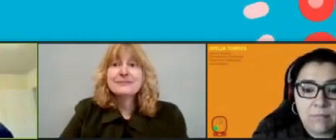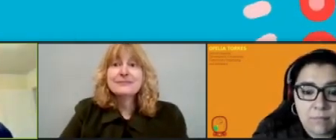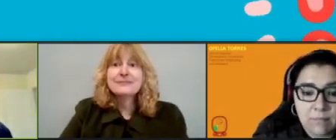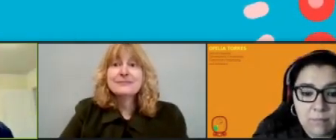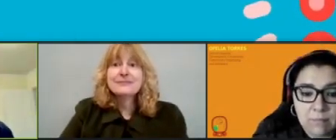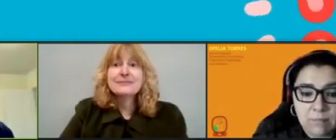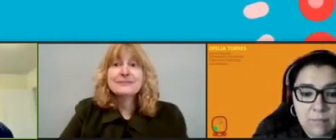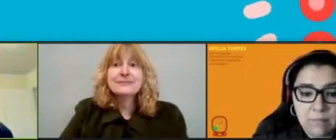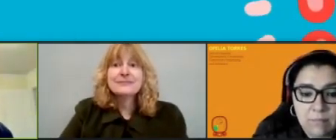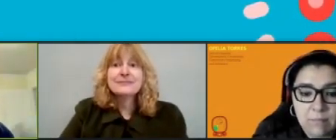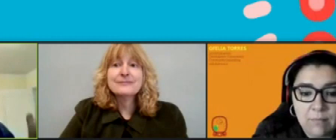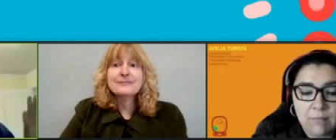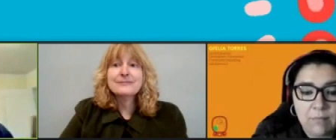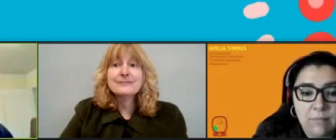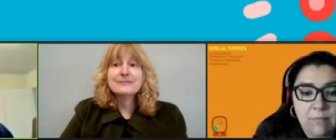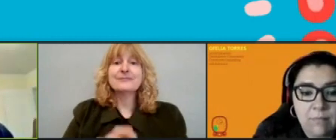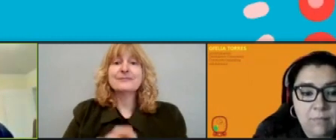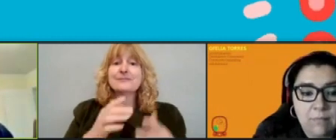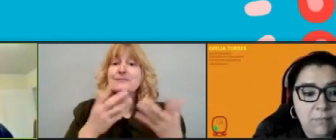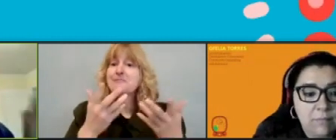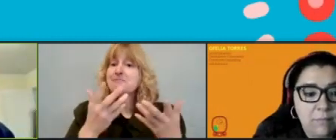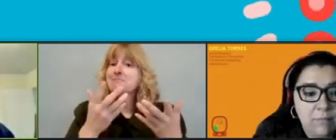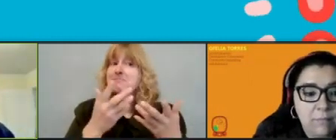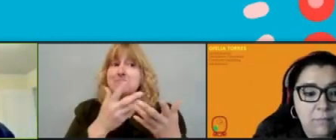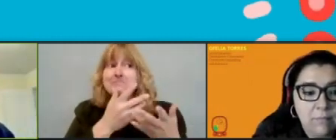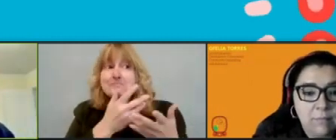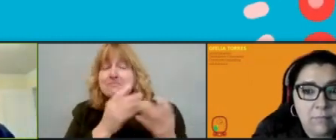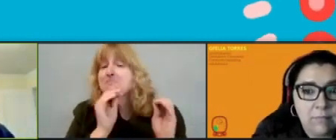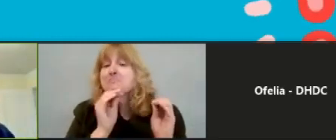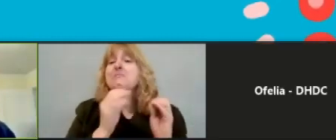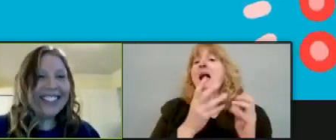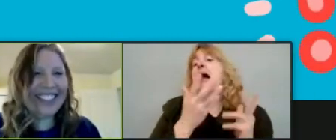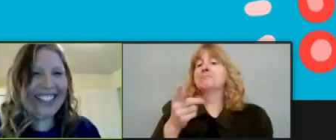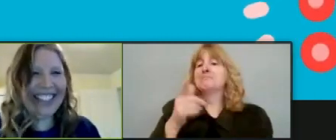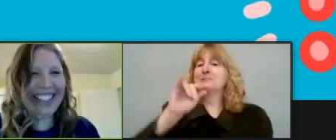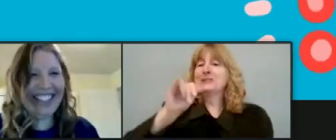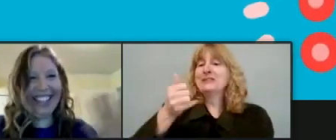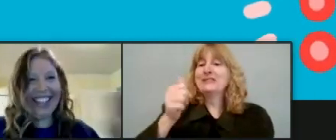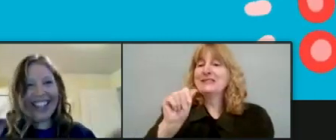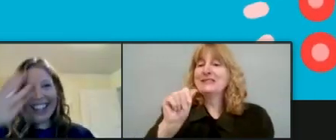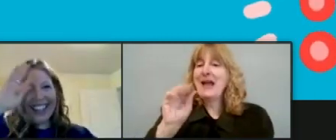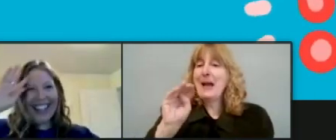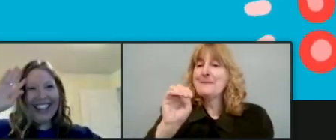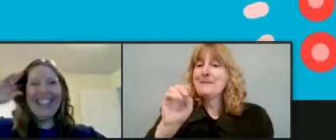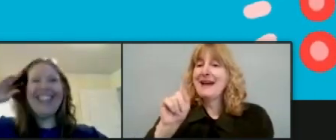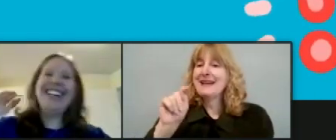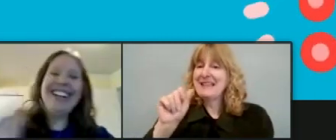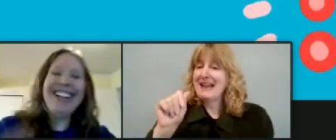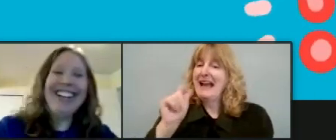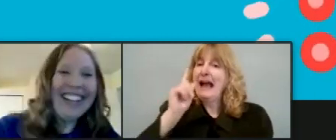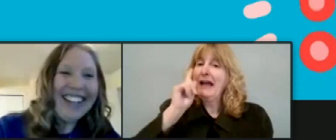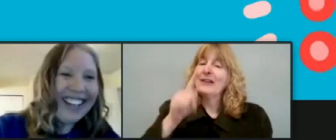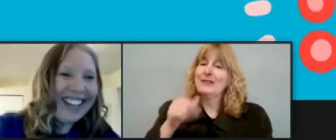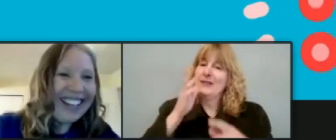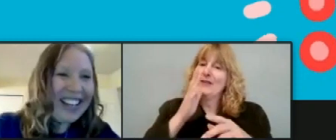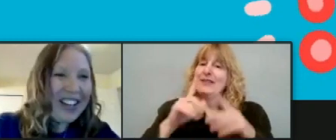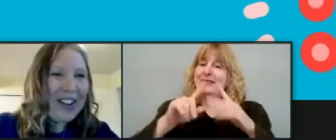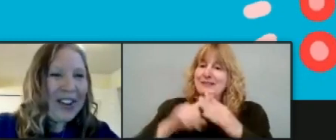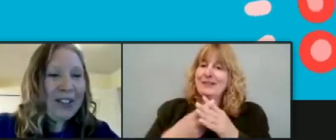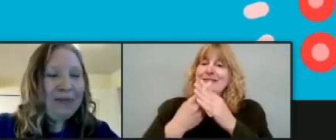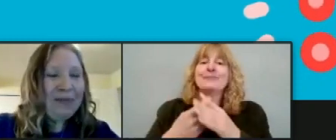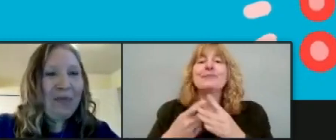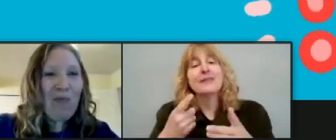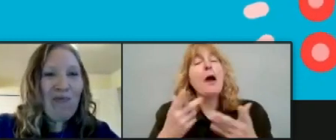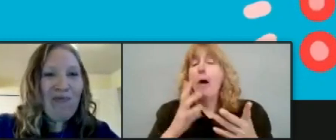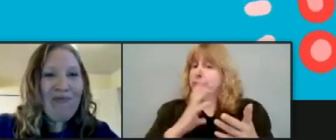Okay, Jametta, I think it's to you. Sorry about that. Absolutely fine. And you know, I was being a good